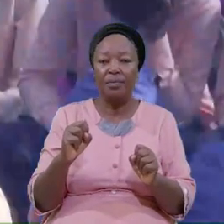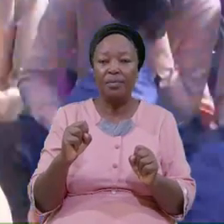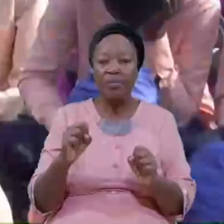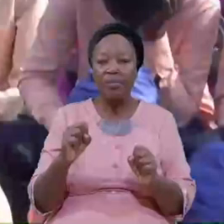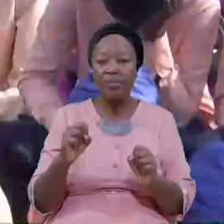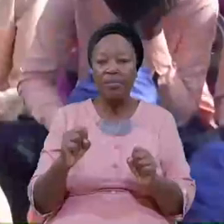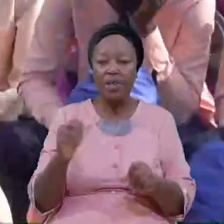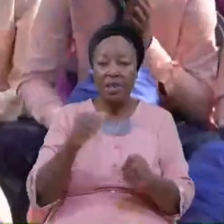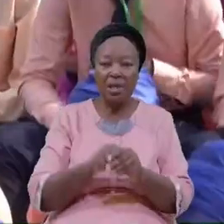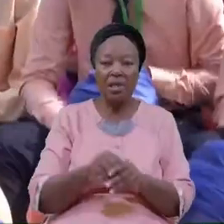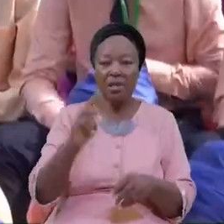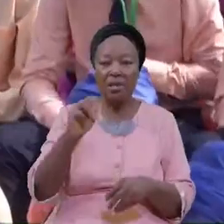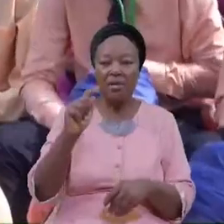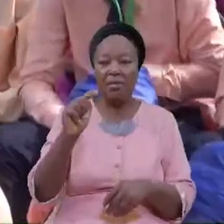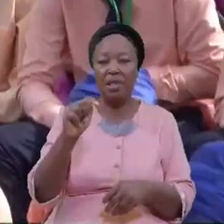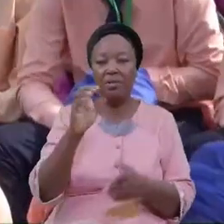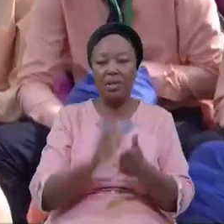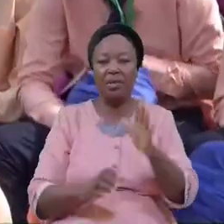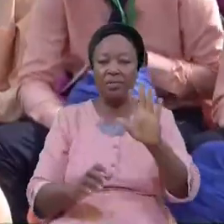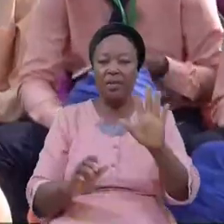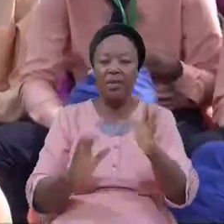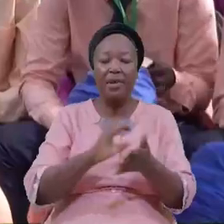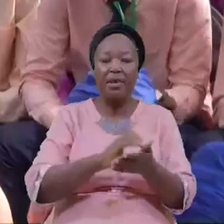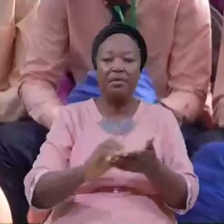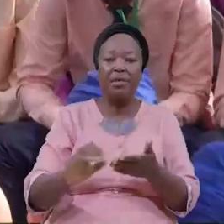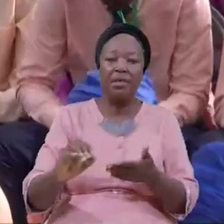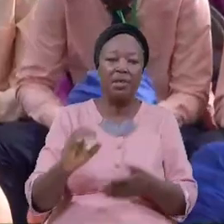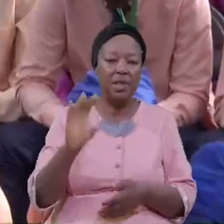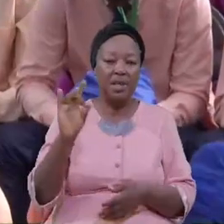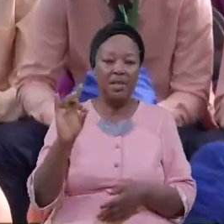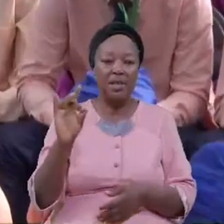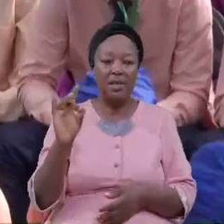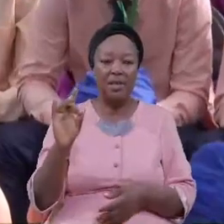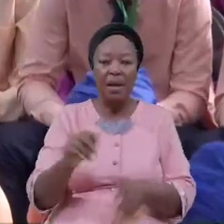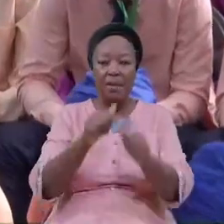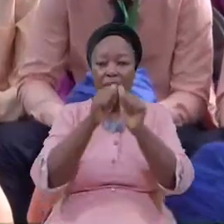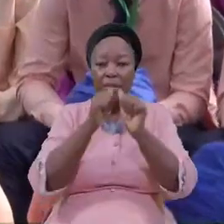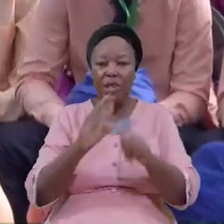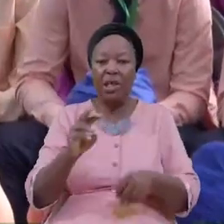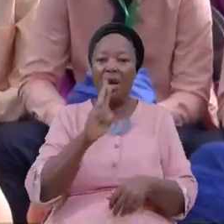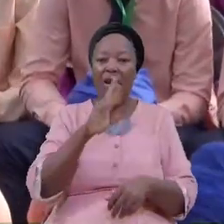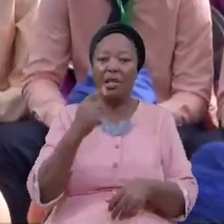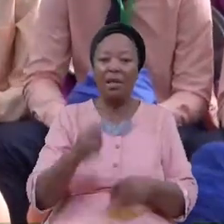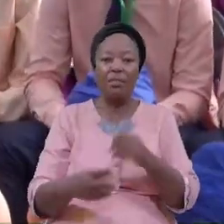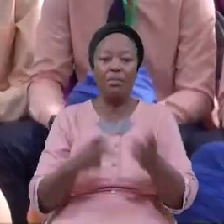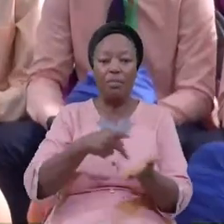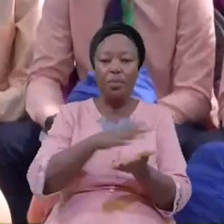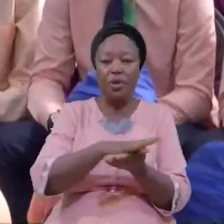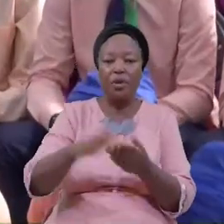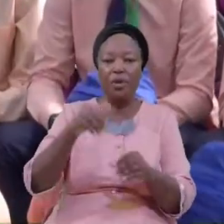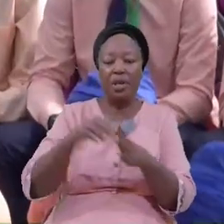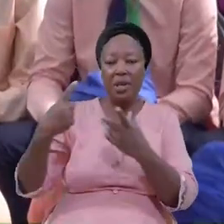chapter 5. En Matthieu chapitre 5. From verse 8. À part du verset 8. Blessed are the pure in heart, for